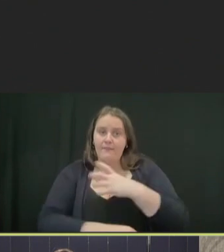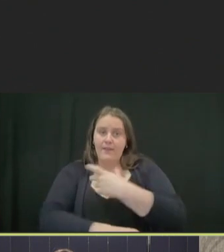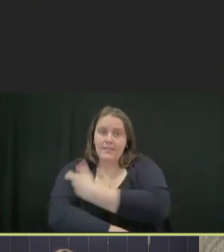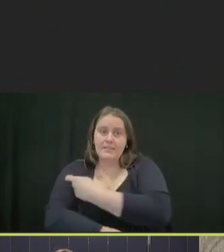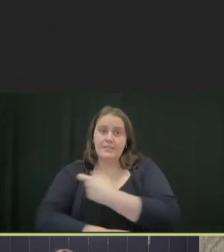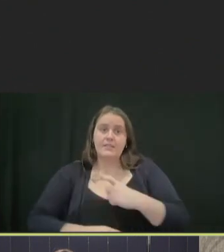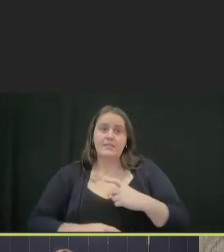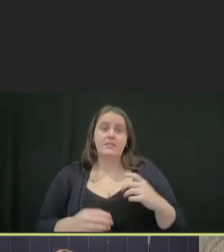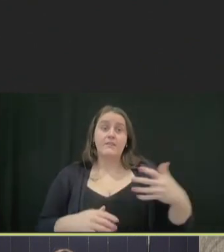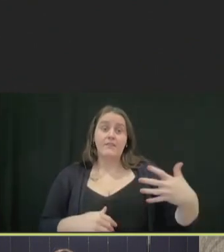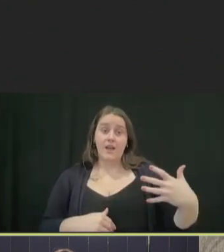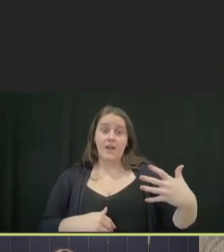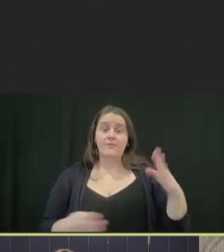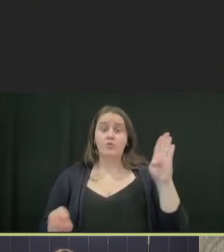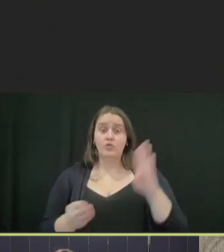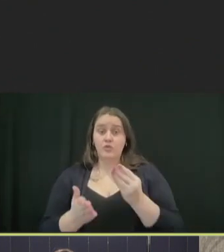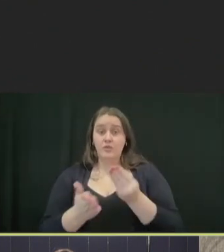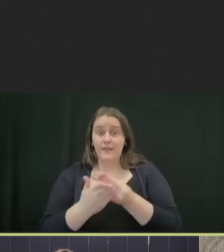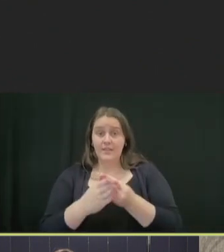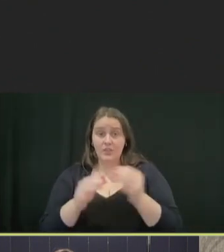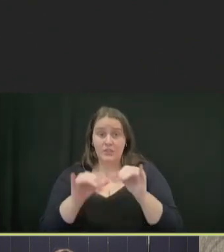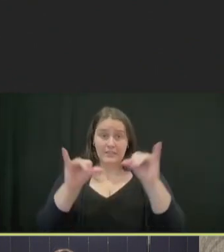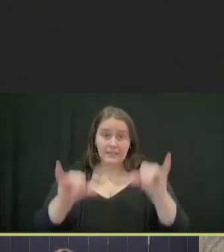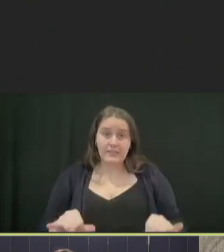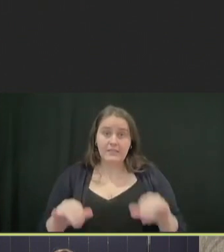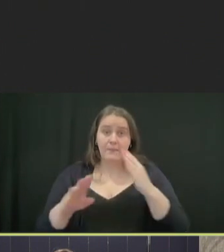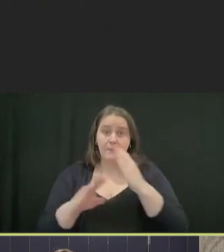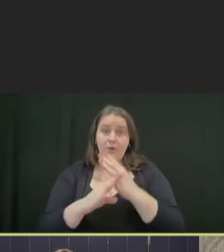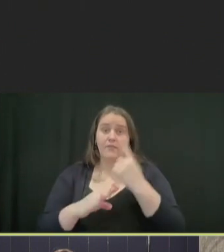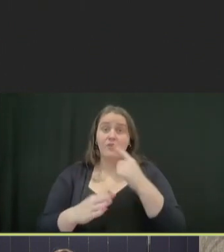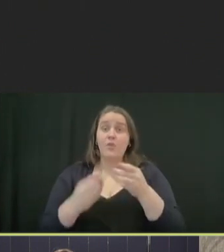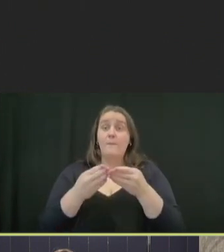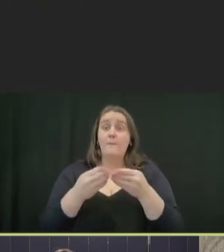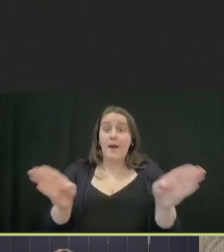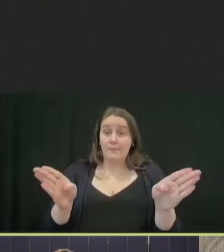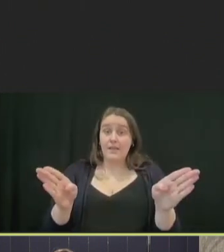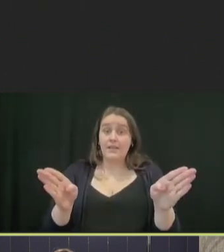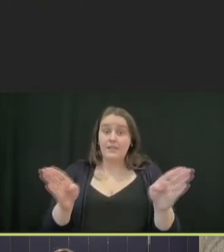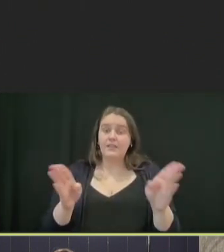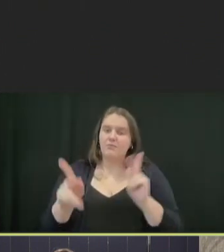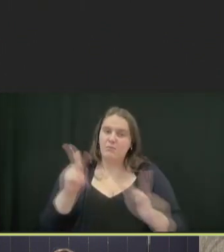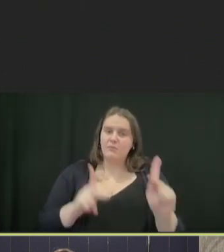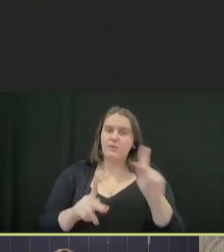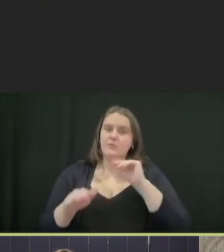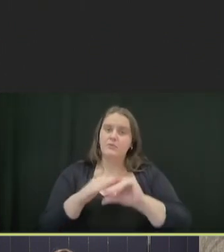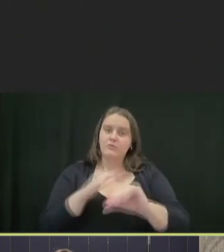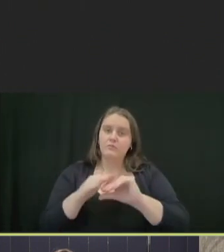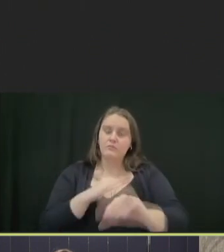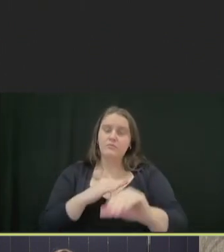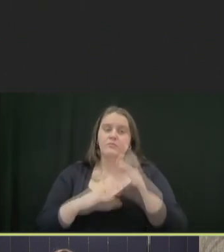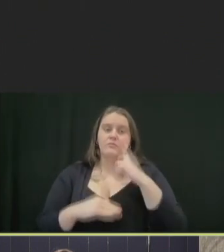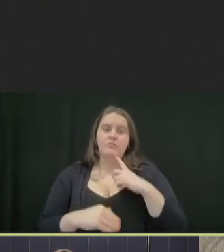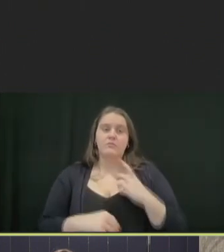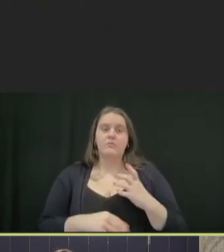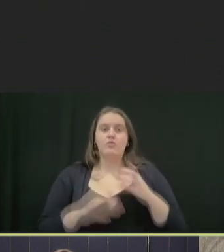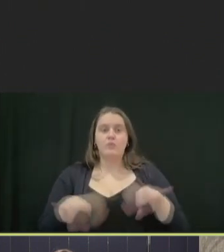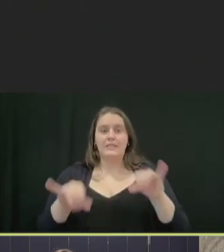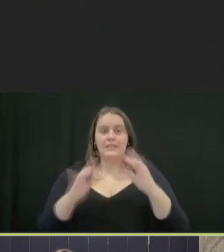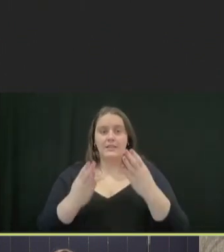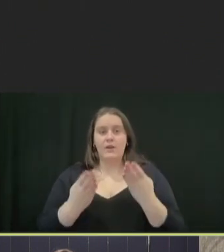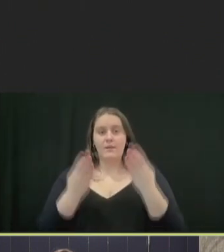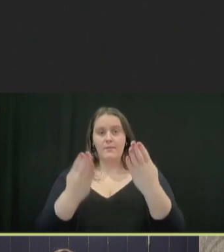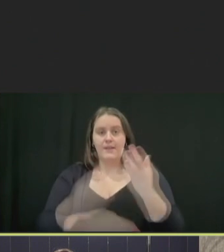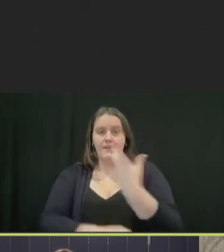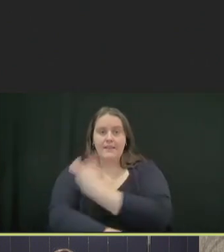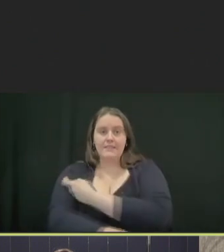and system barriers for the public to facilitate access to routinely recommended vaccines. And objective 4.6 is